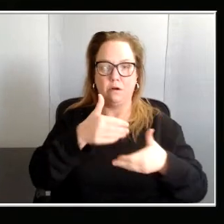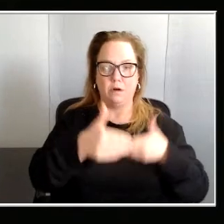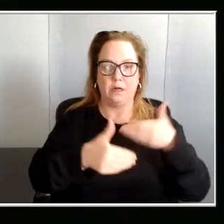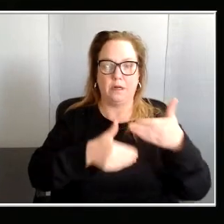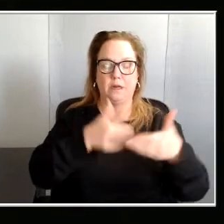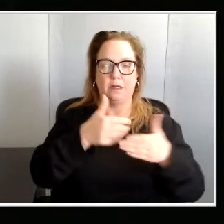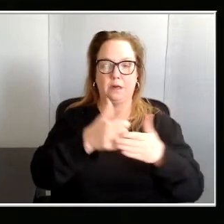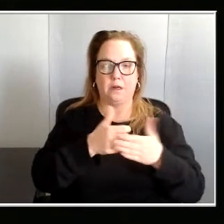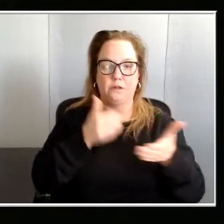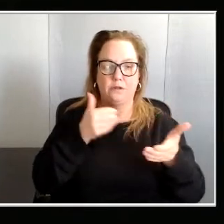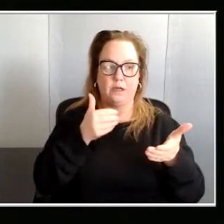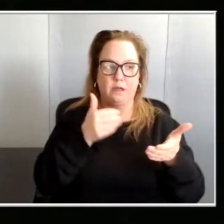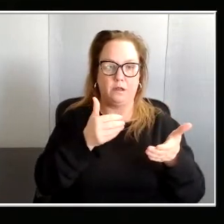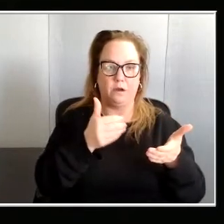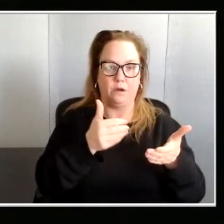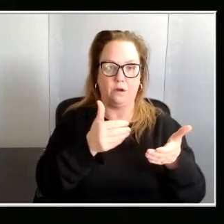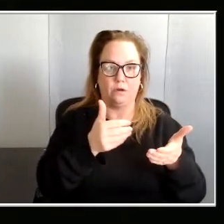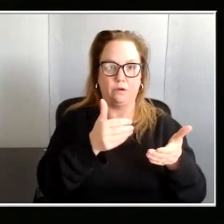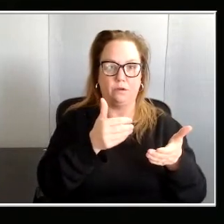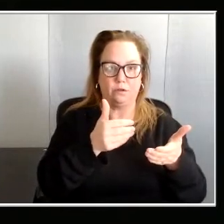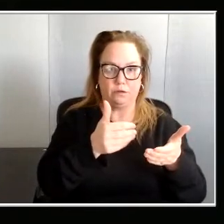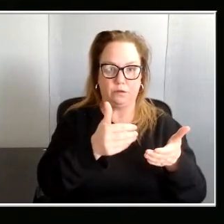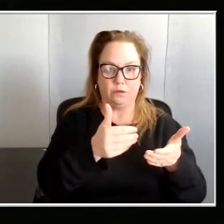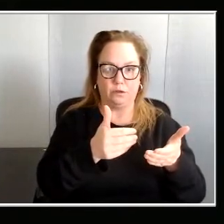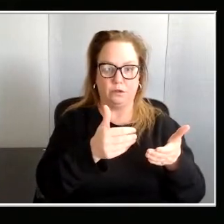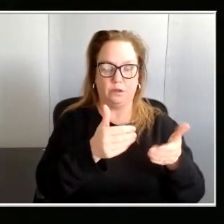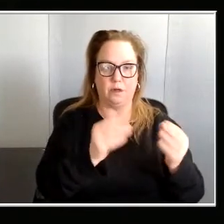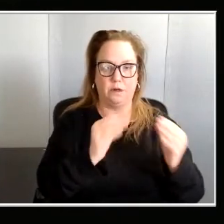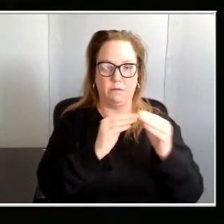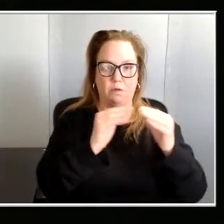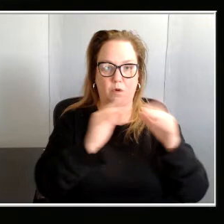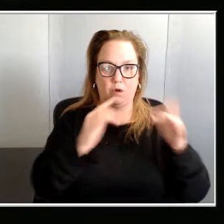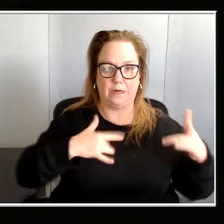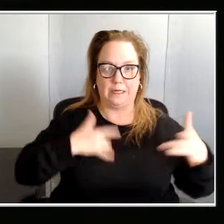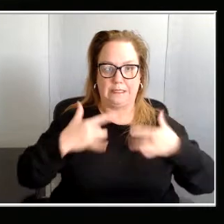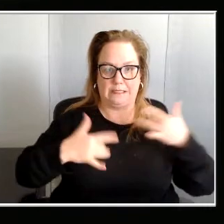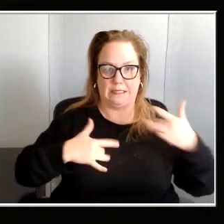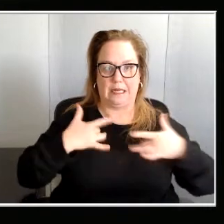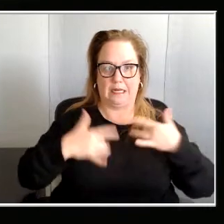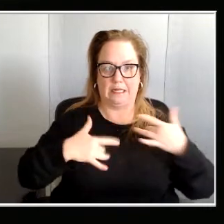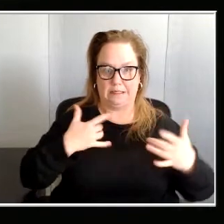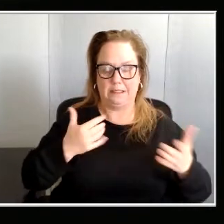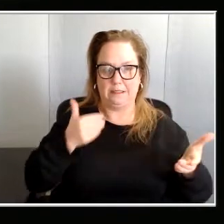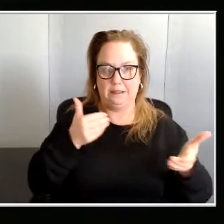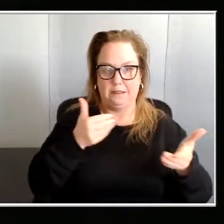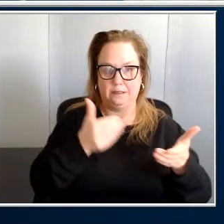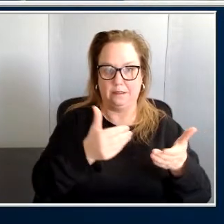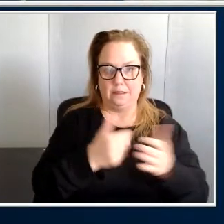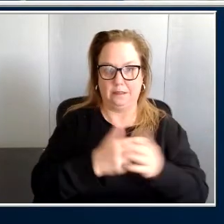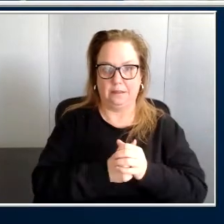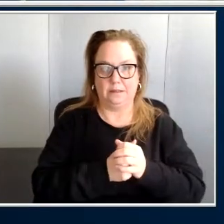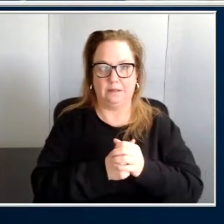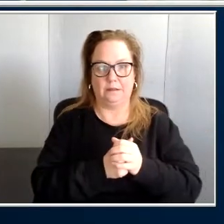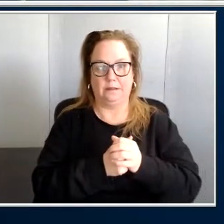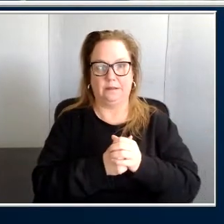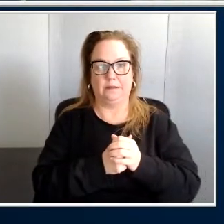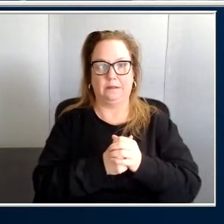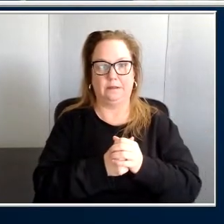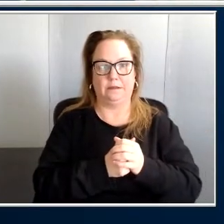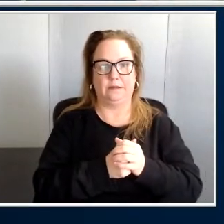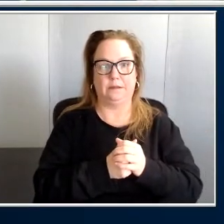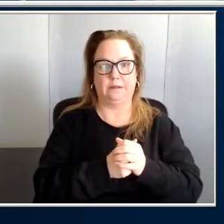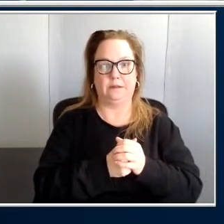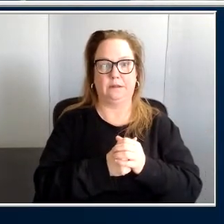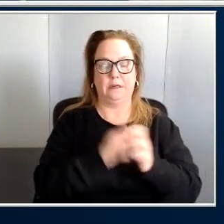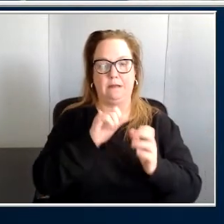get closer, you get more and more excited as you're getting closer to achieving your goal. Yeah, that